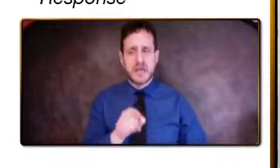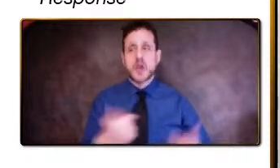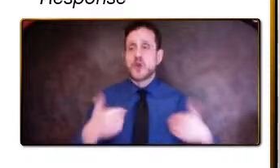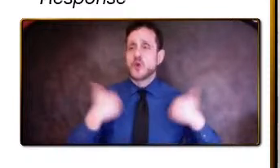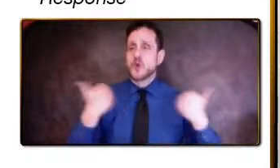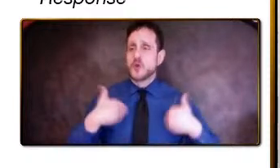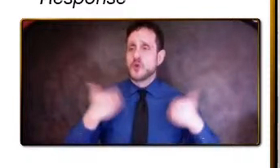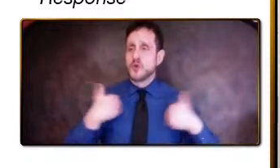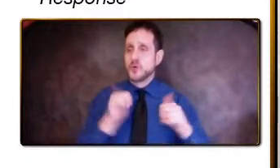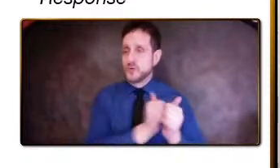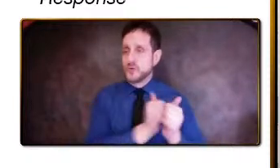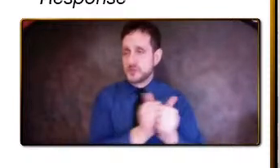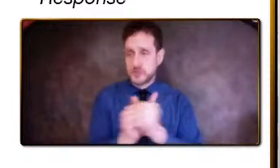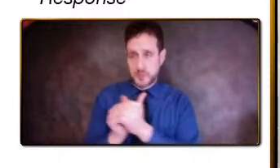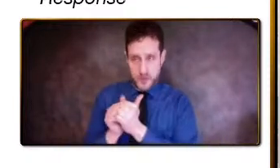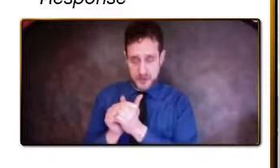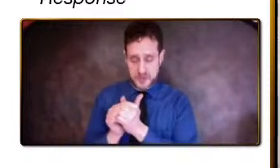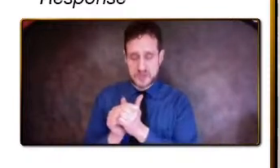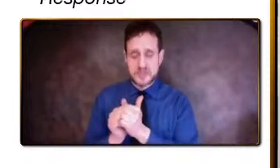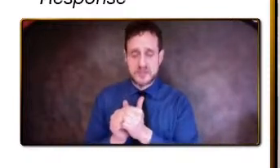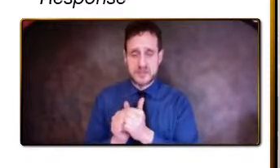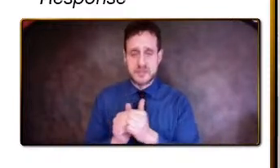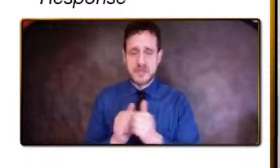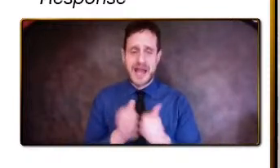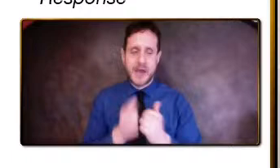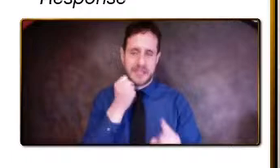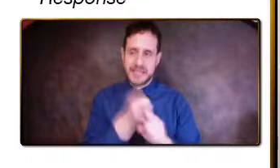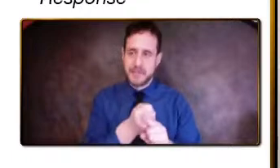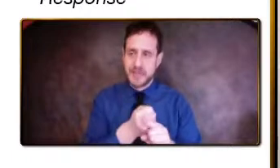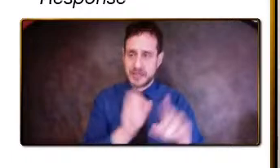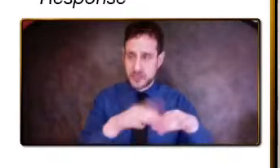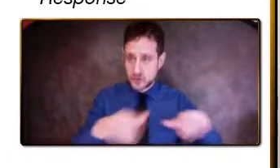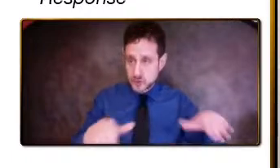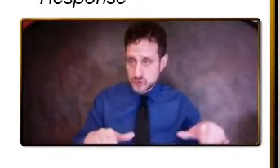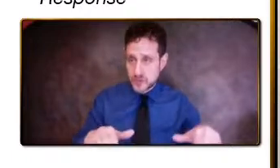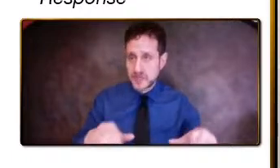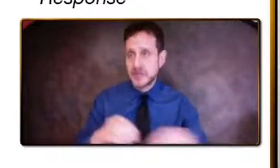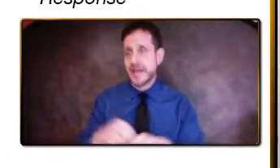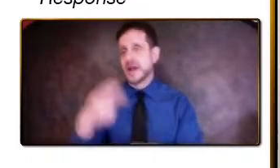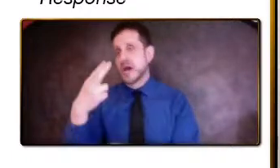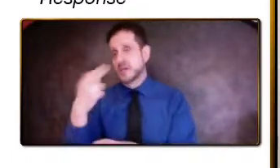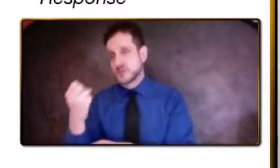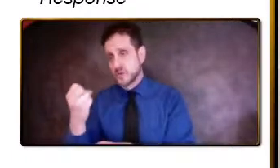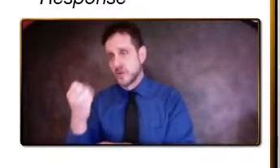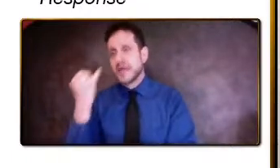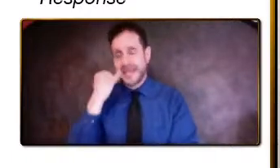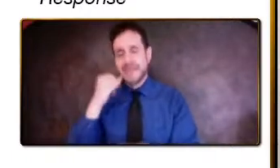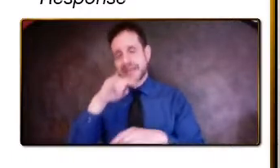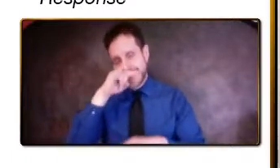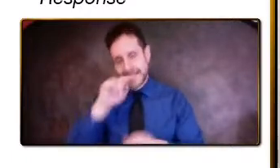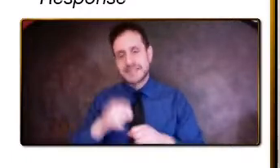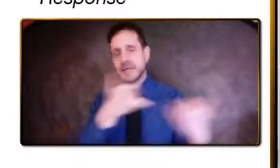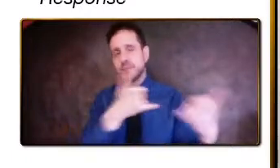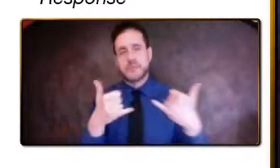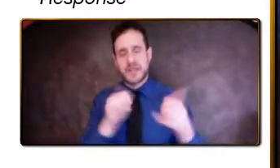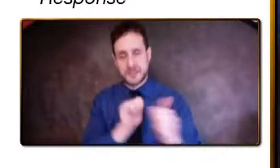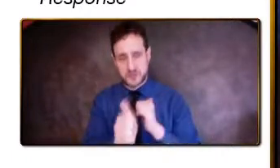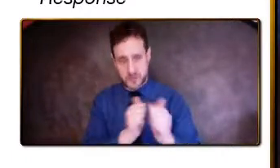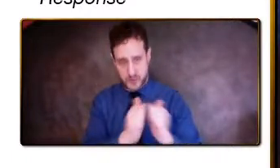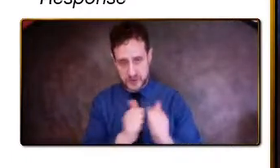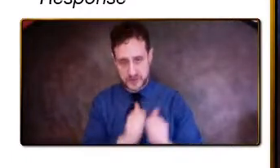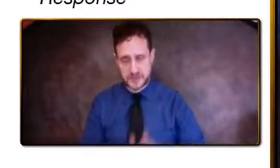that's impacting kids in high school and whether or not they will be able to play. Well,